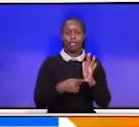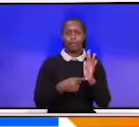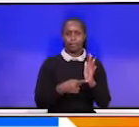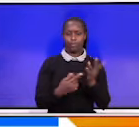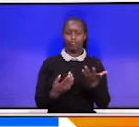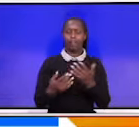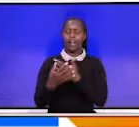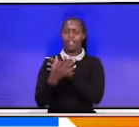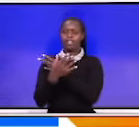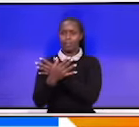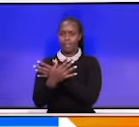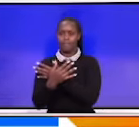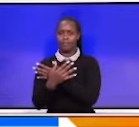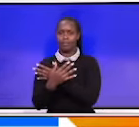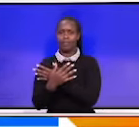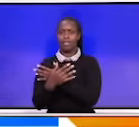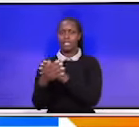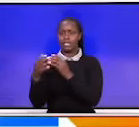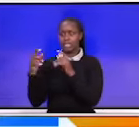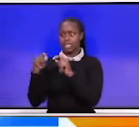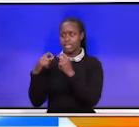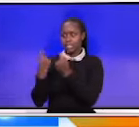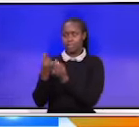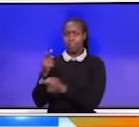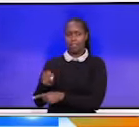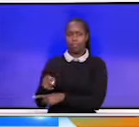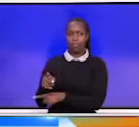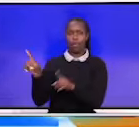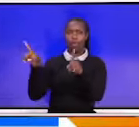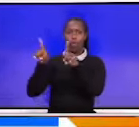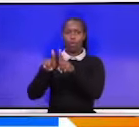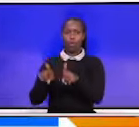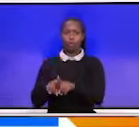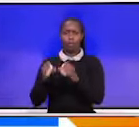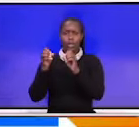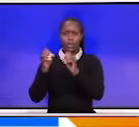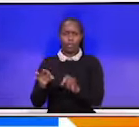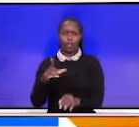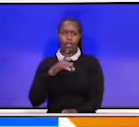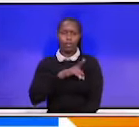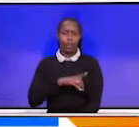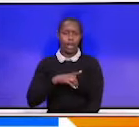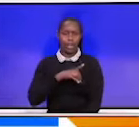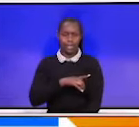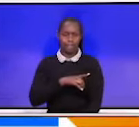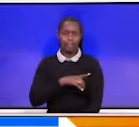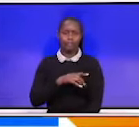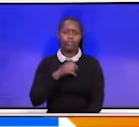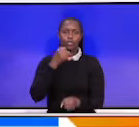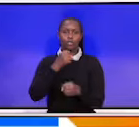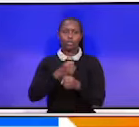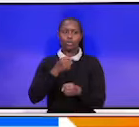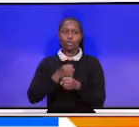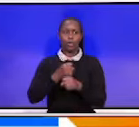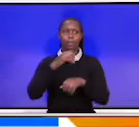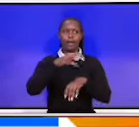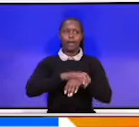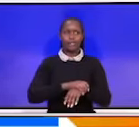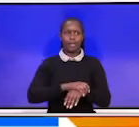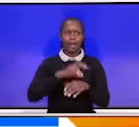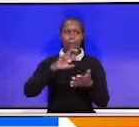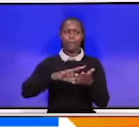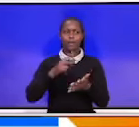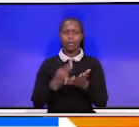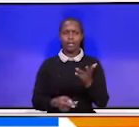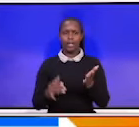Germany, also, if you are lucky and you get a job, that does not mean the fact